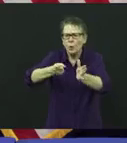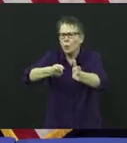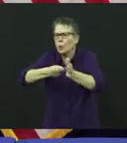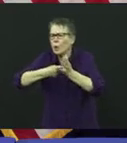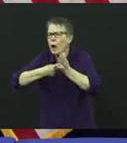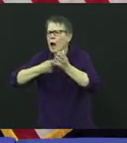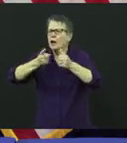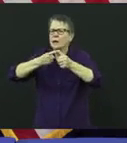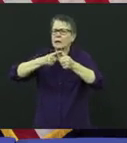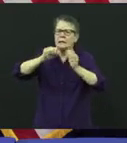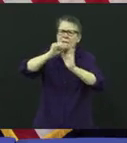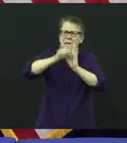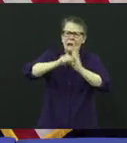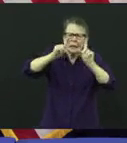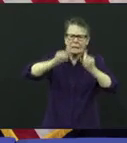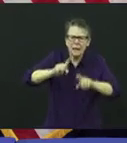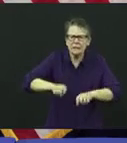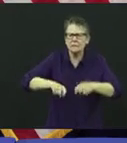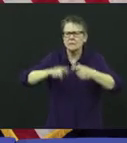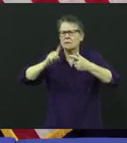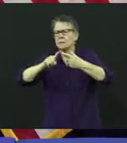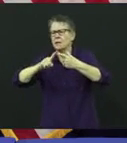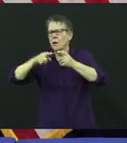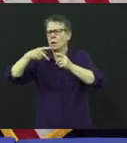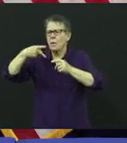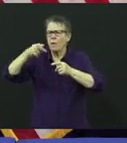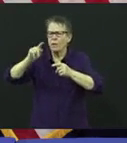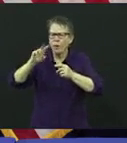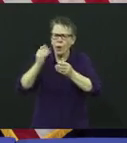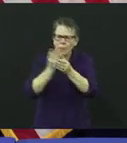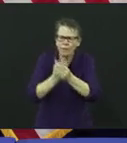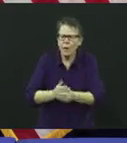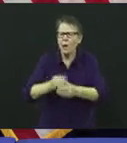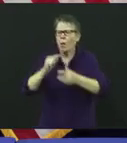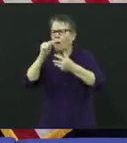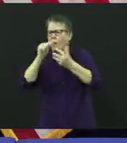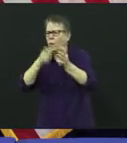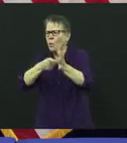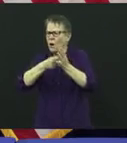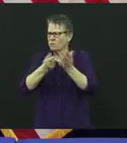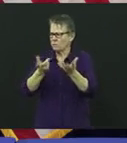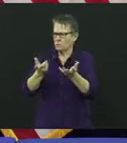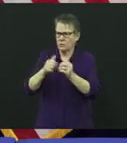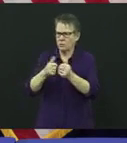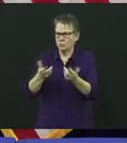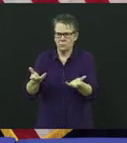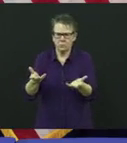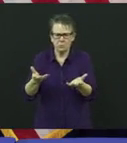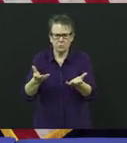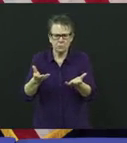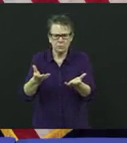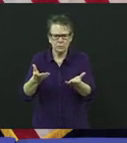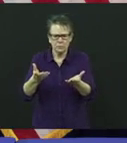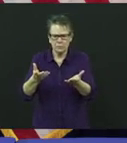from graduating from high school because of the decisions we're making either about standardized testing or how long school will be